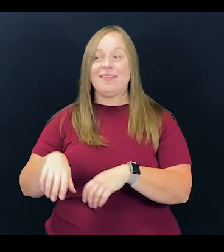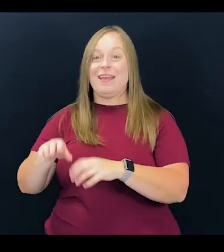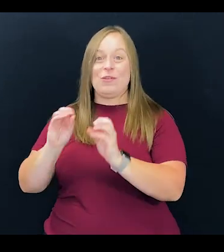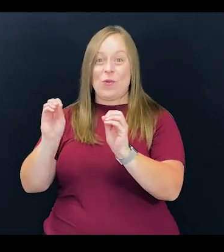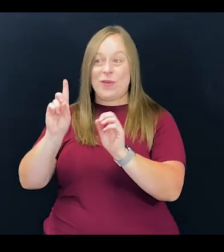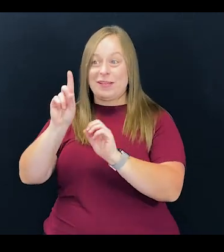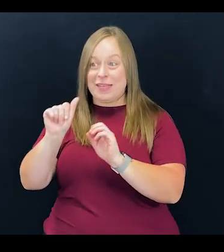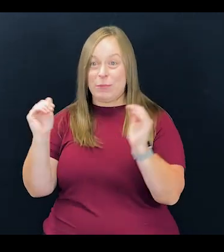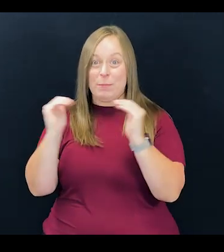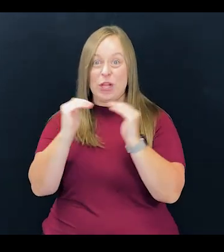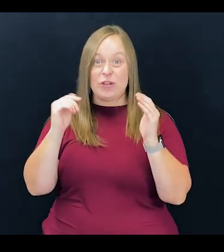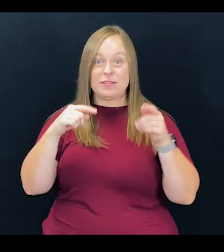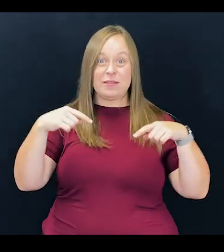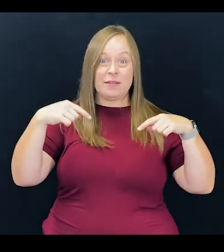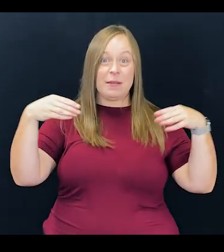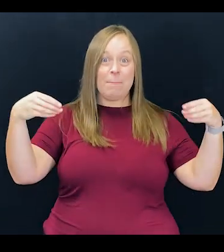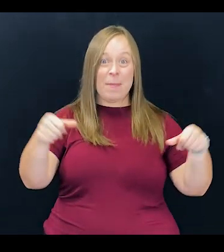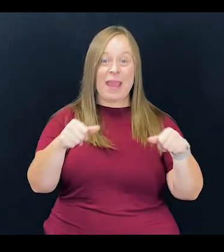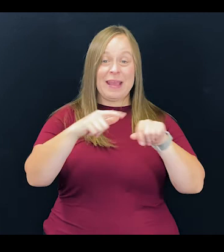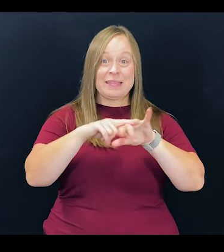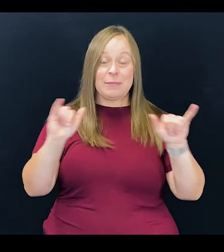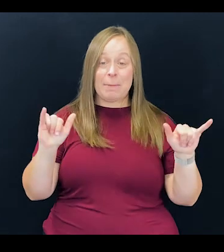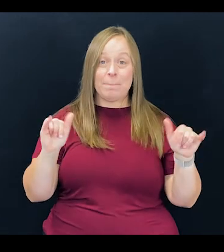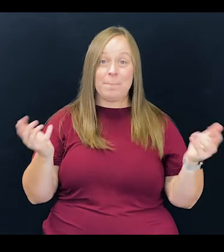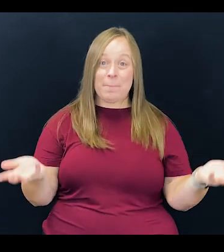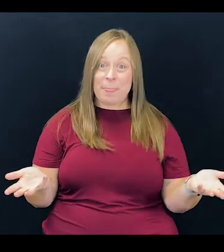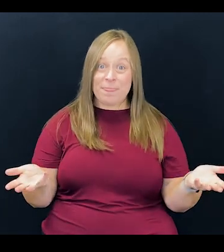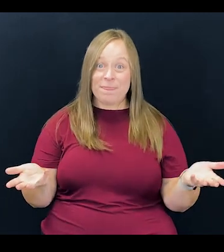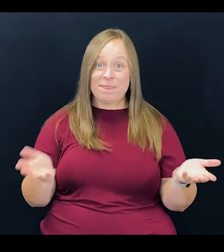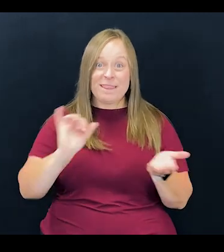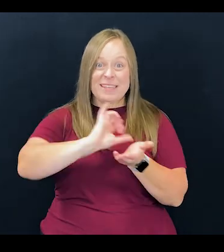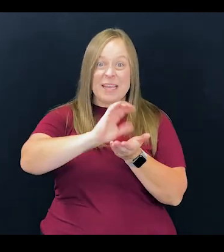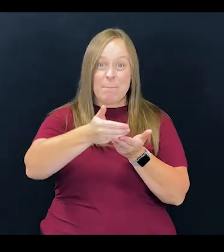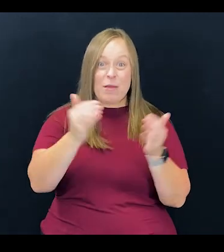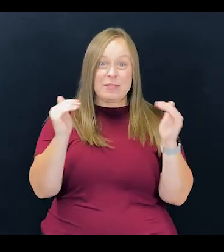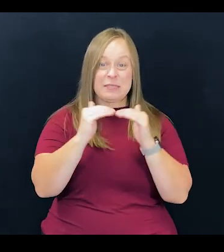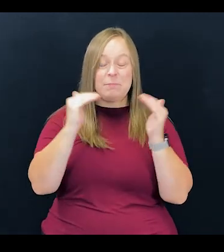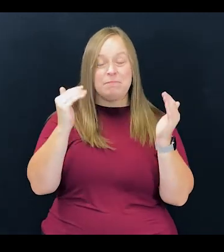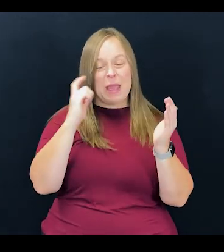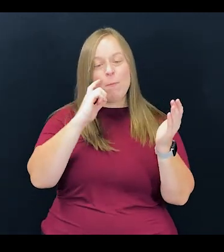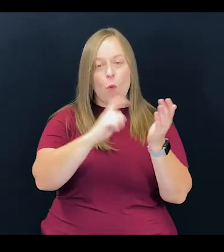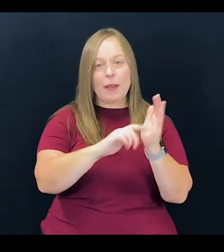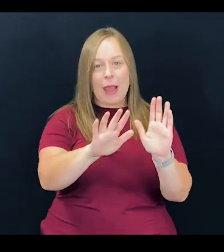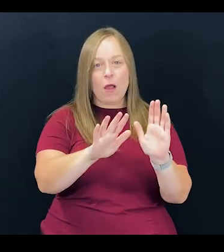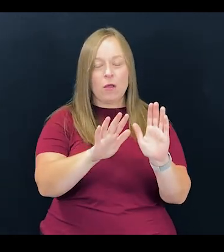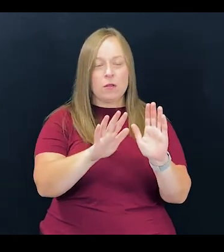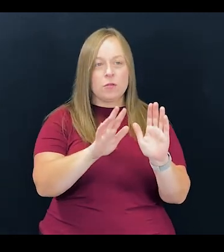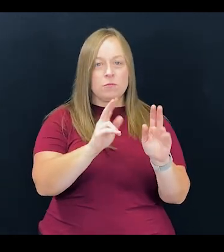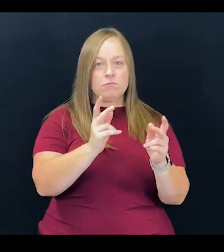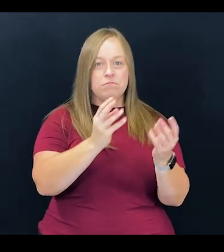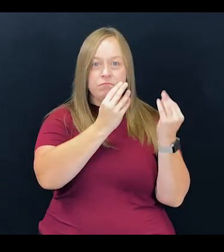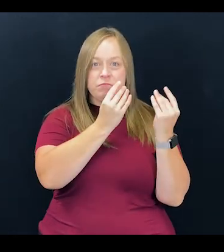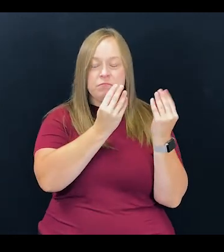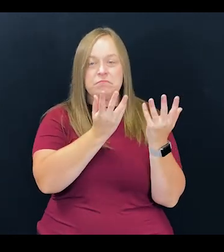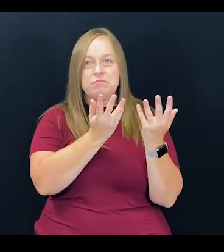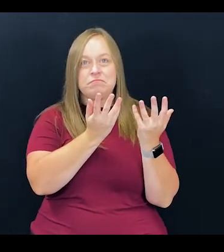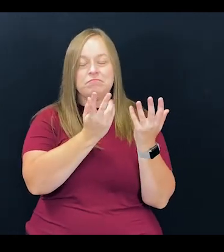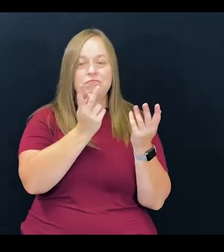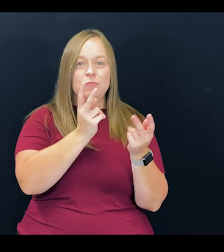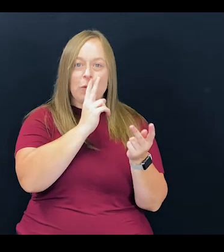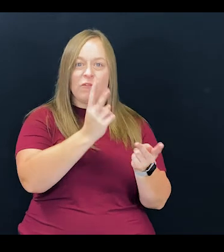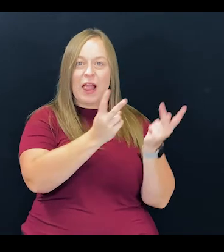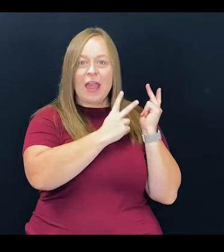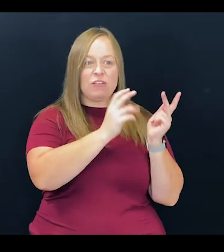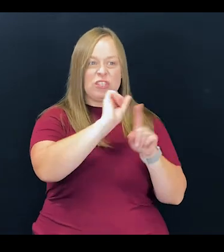same as their non-disabled peers, and at the same time. So I will point out that it is a